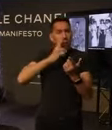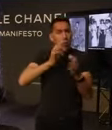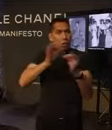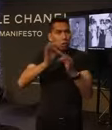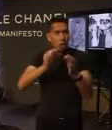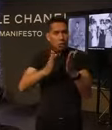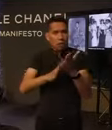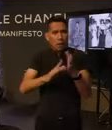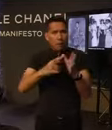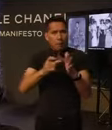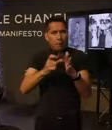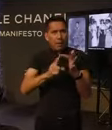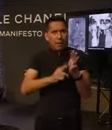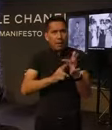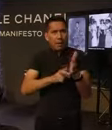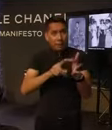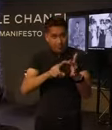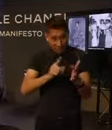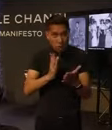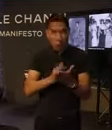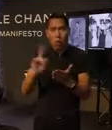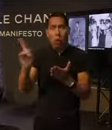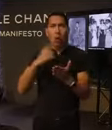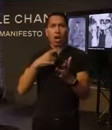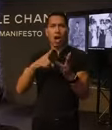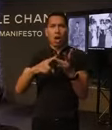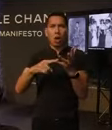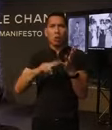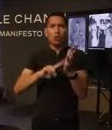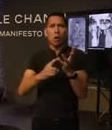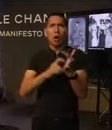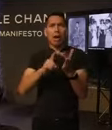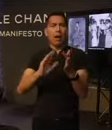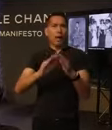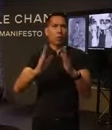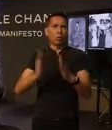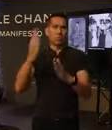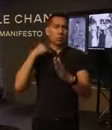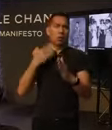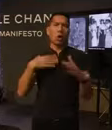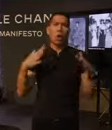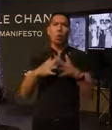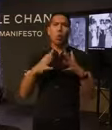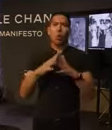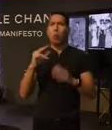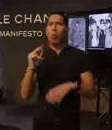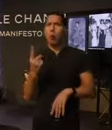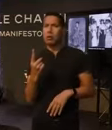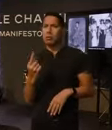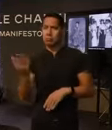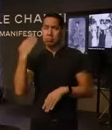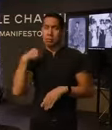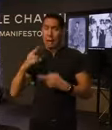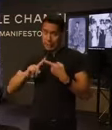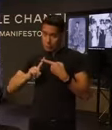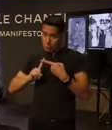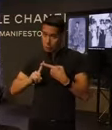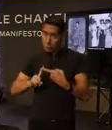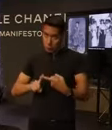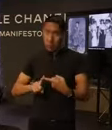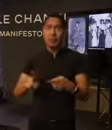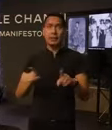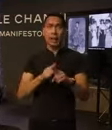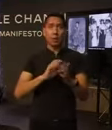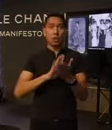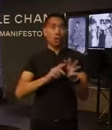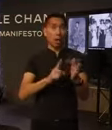Madeleine Vionnet did close her couture house during World War I, and Poiret continued, as did Chanel.